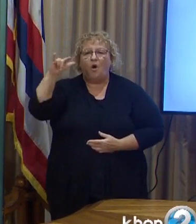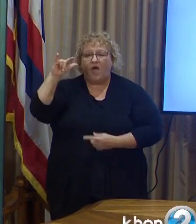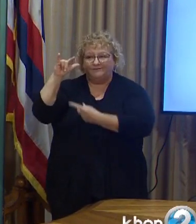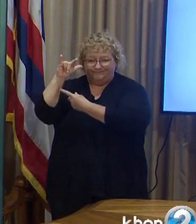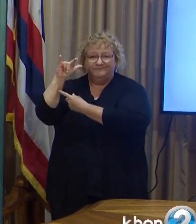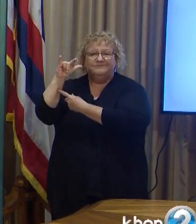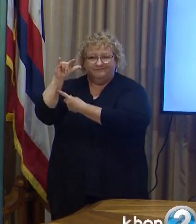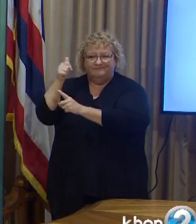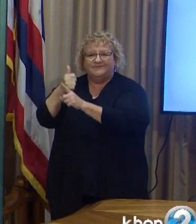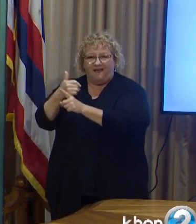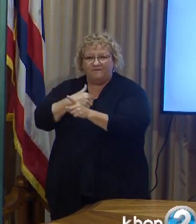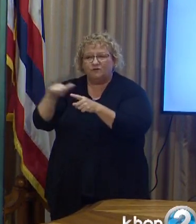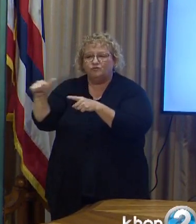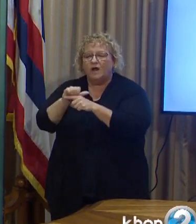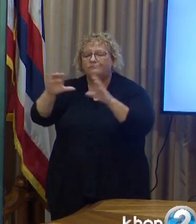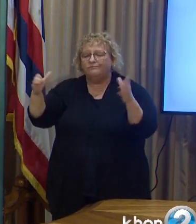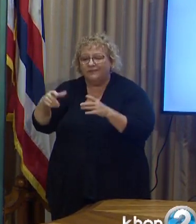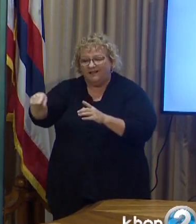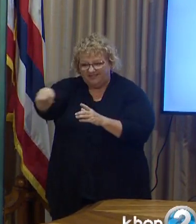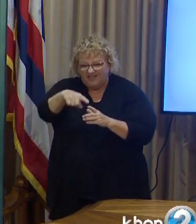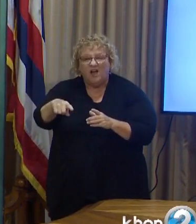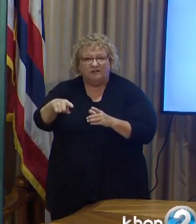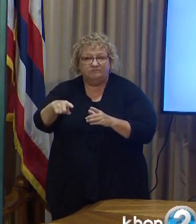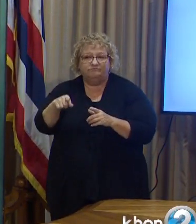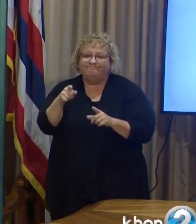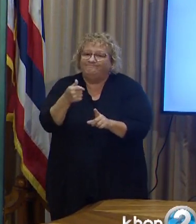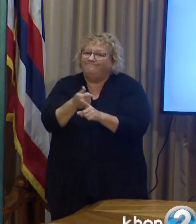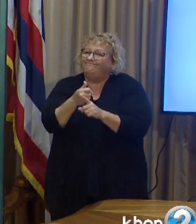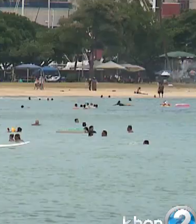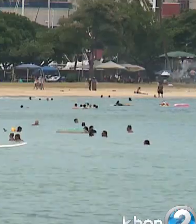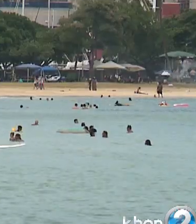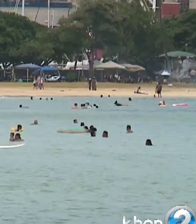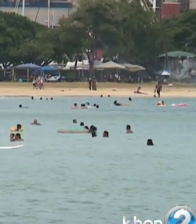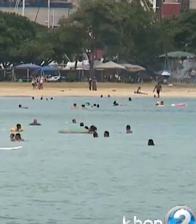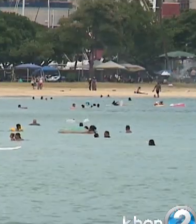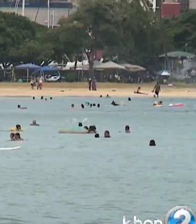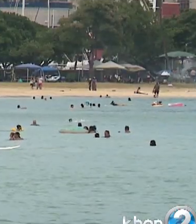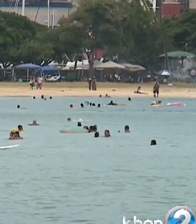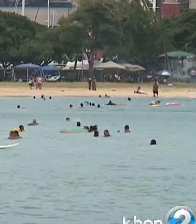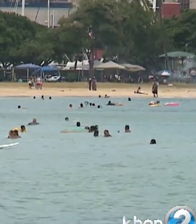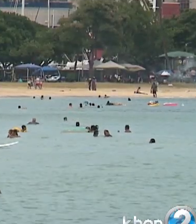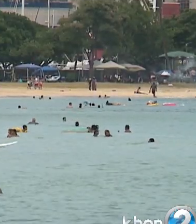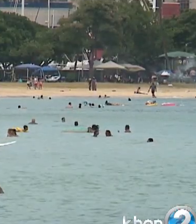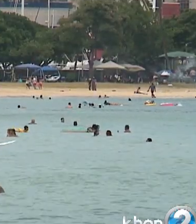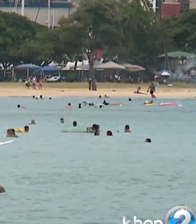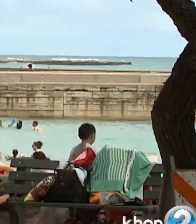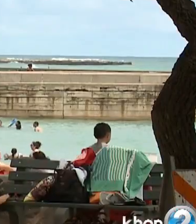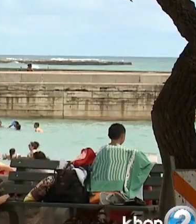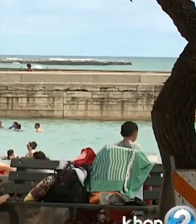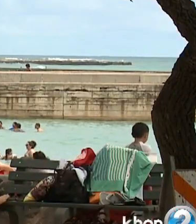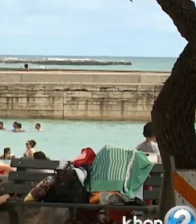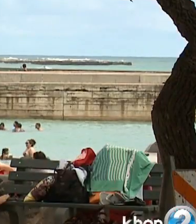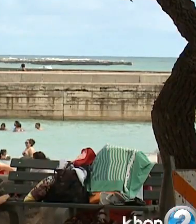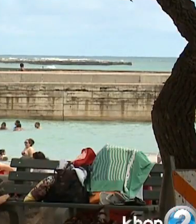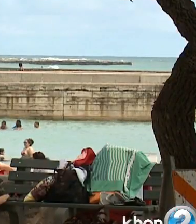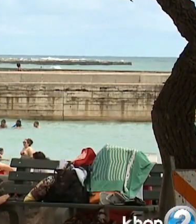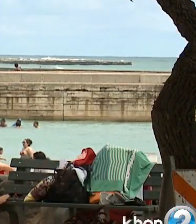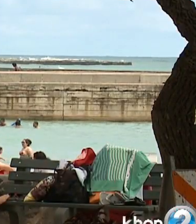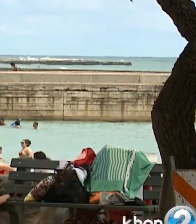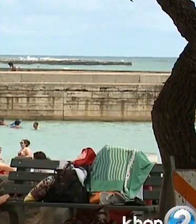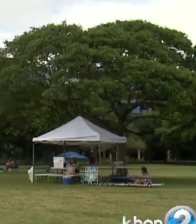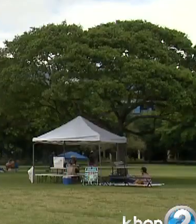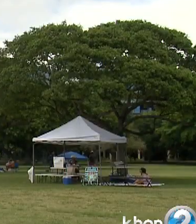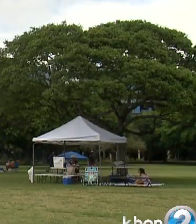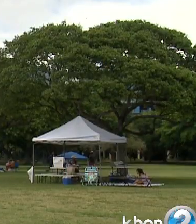this and individuals were admittedly not wearing face coverings. The lieutenant governor reminding people outdoors is